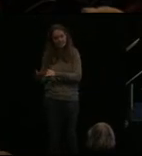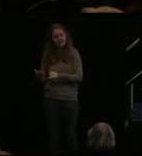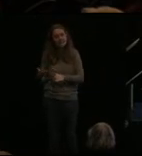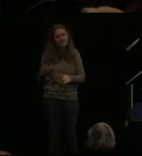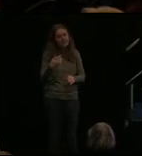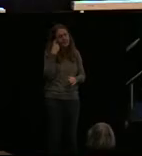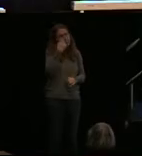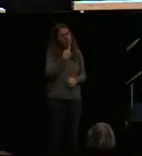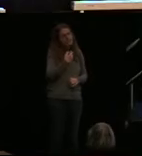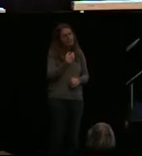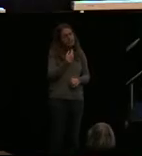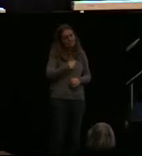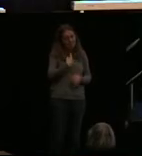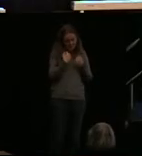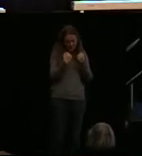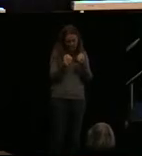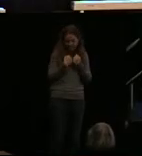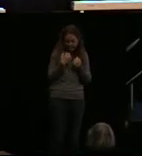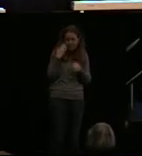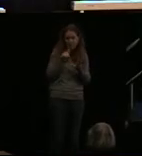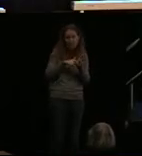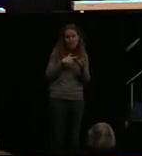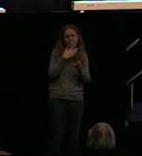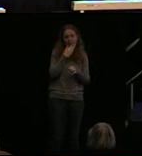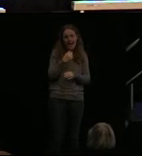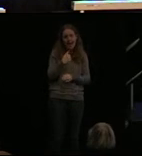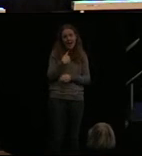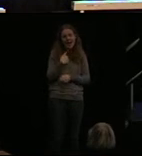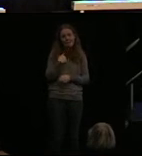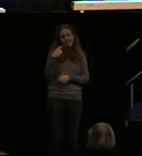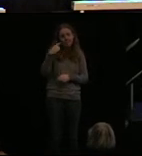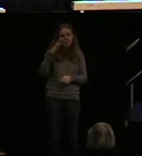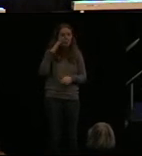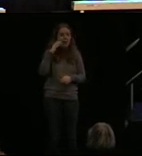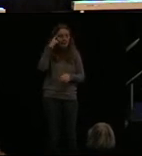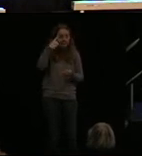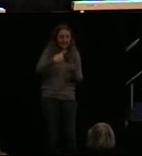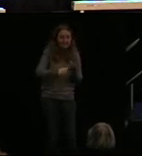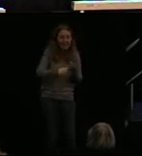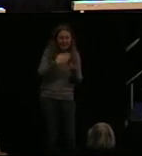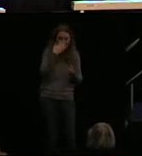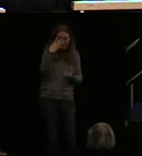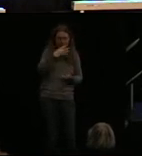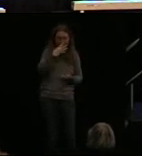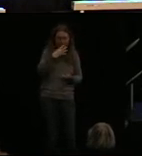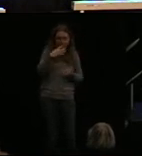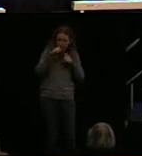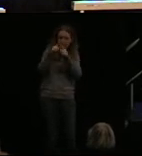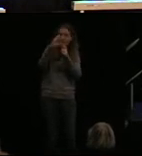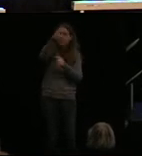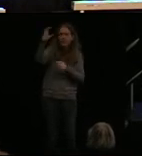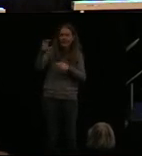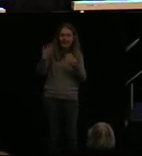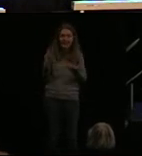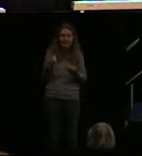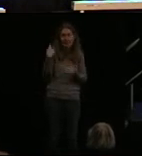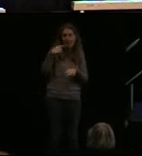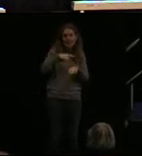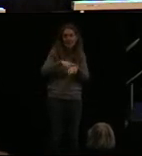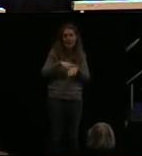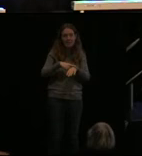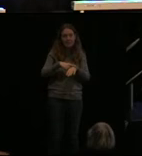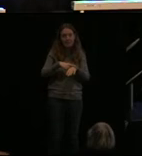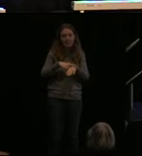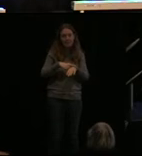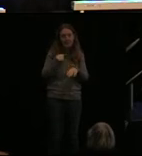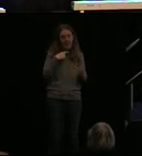of myself as a young man when I made the decision to follow Christ at the age of 19. If I had chosen, at the time, I can relate to